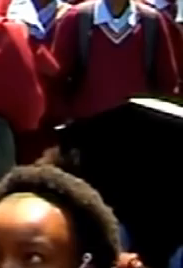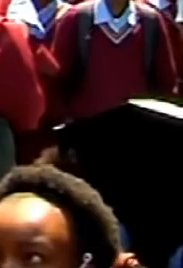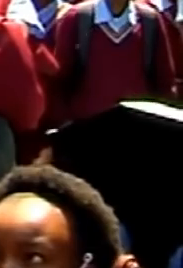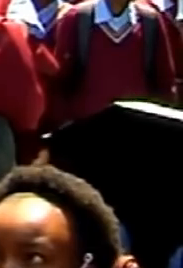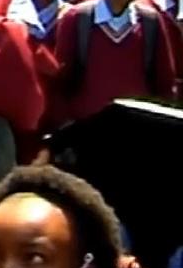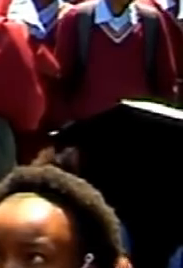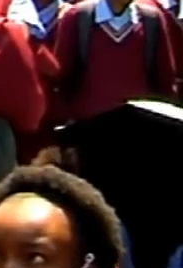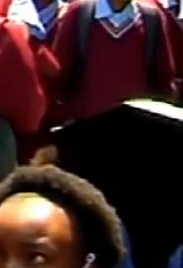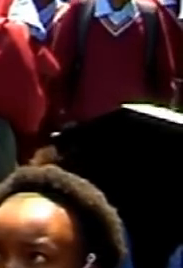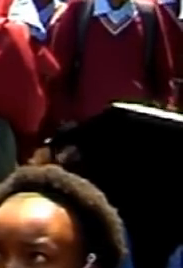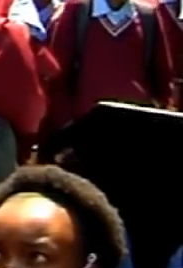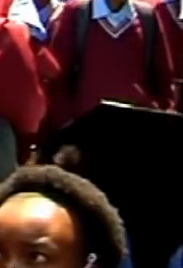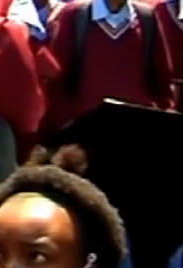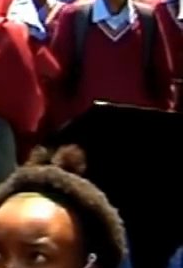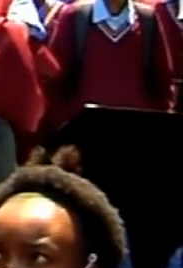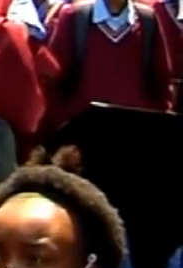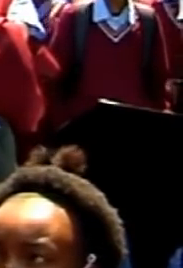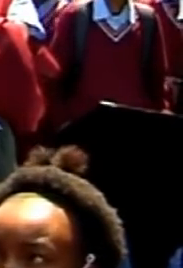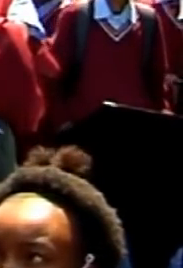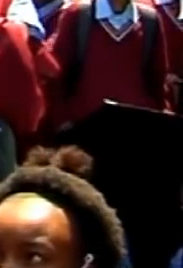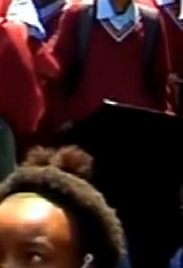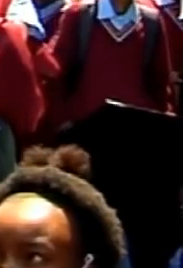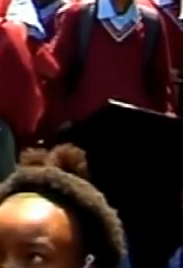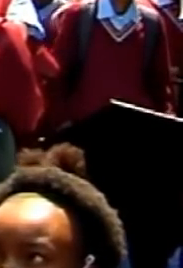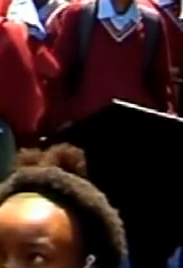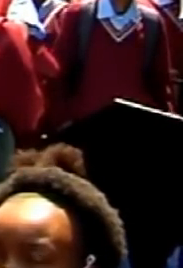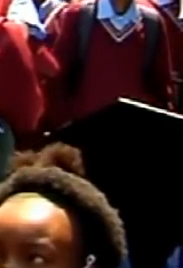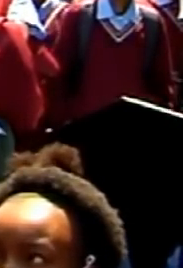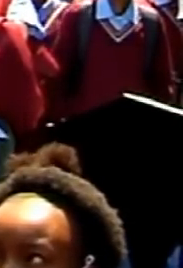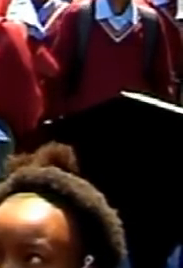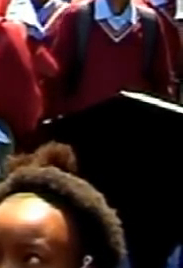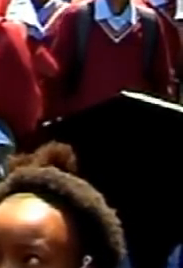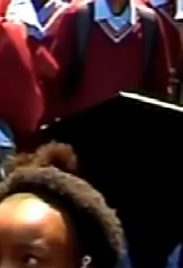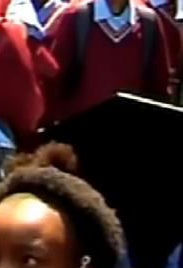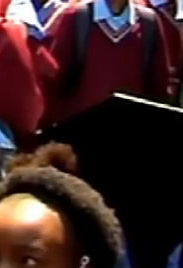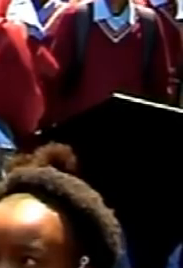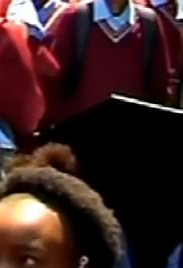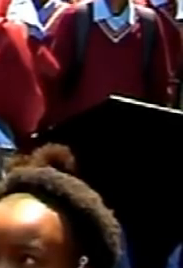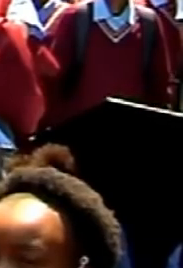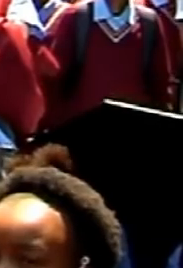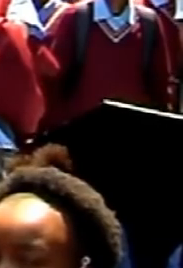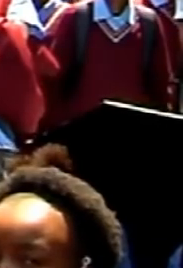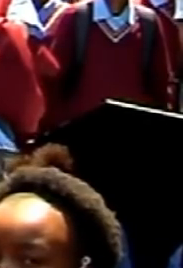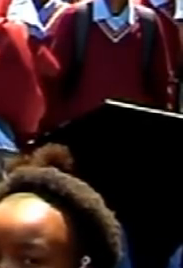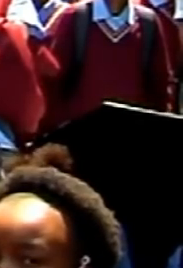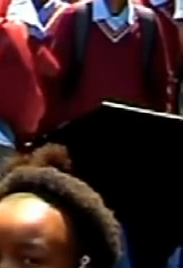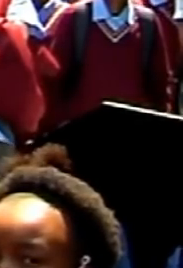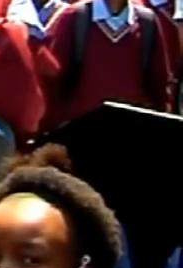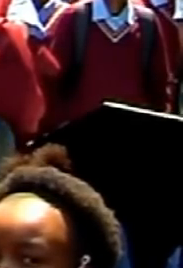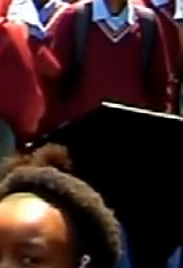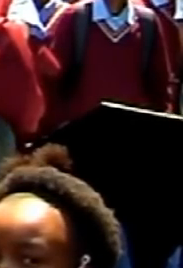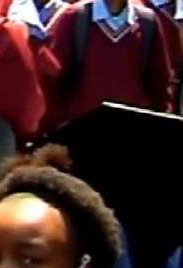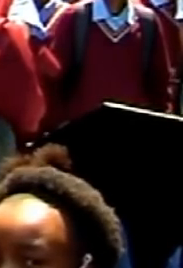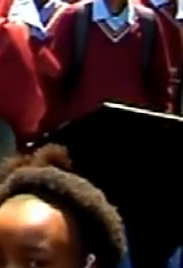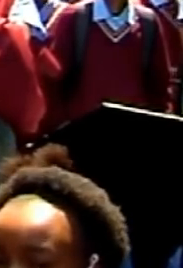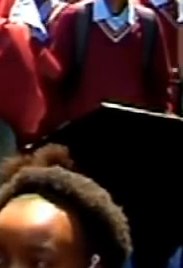we've gathered that information, we will be in a position to give it to the police, and the police will follow it up. The last